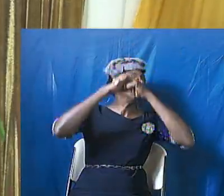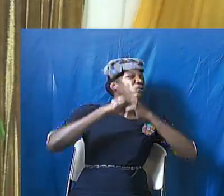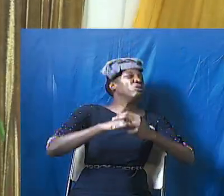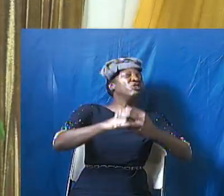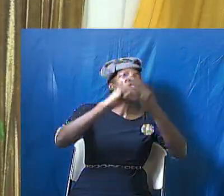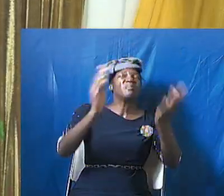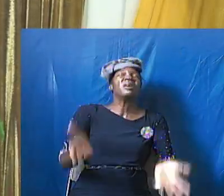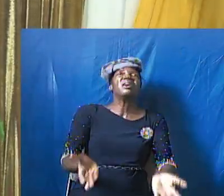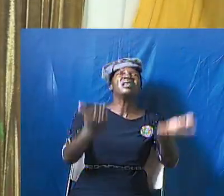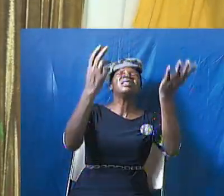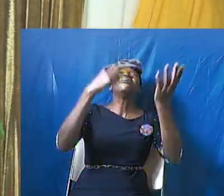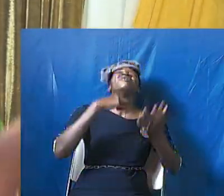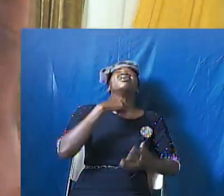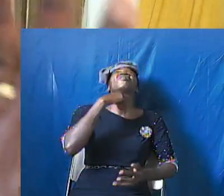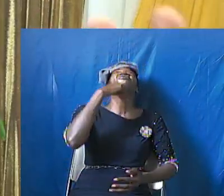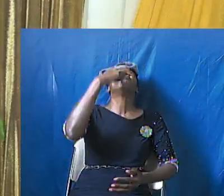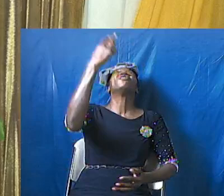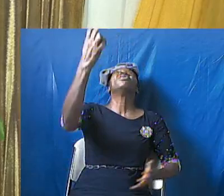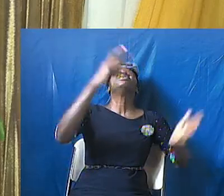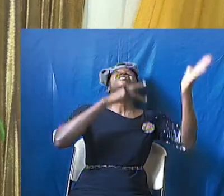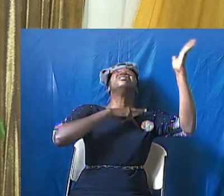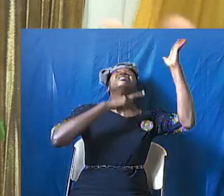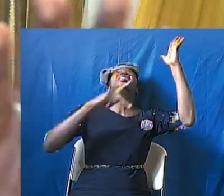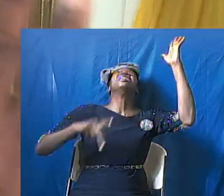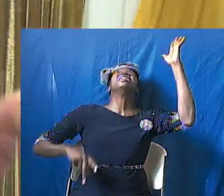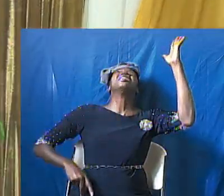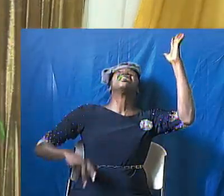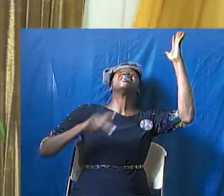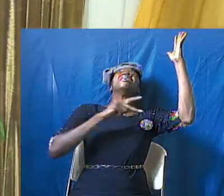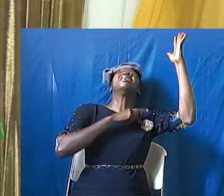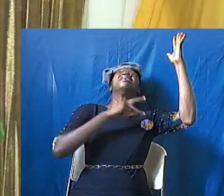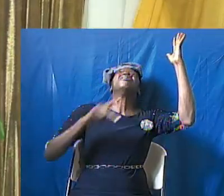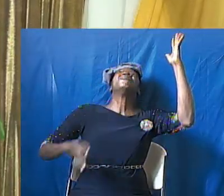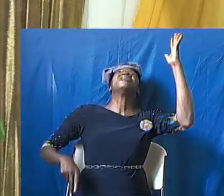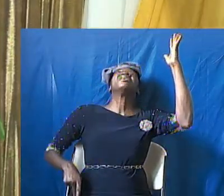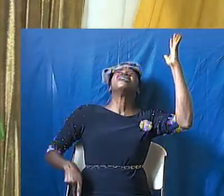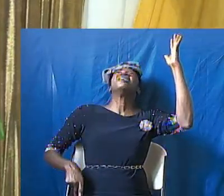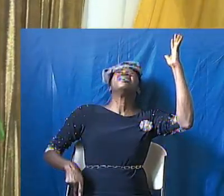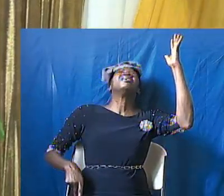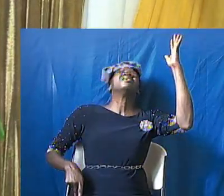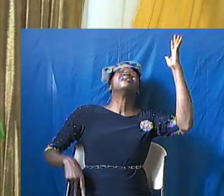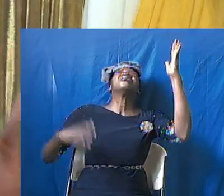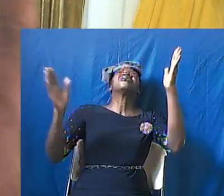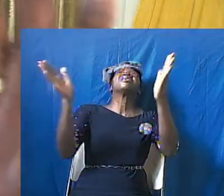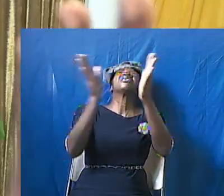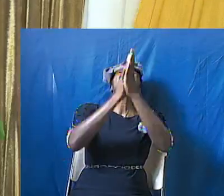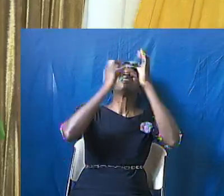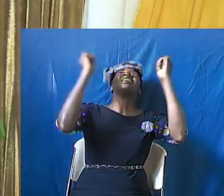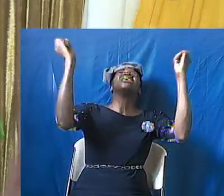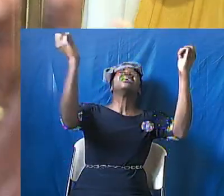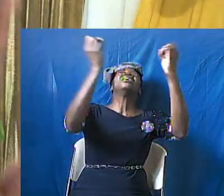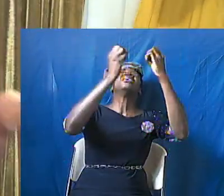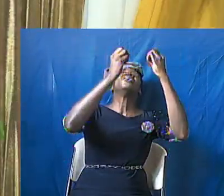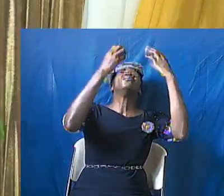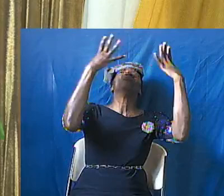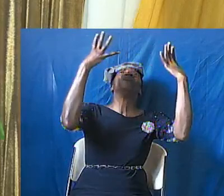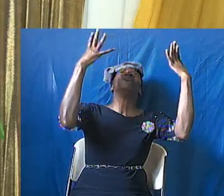lift your voices to the King of Kings. Hallelujah, Jesus.